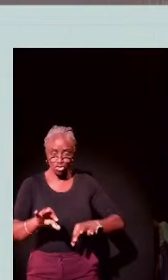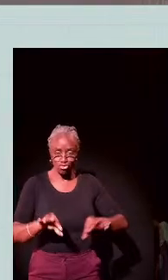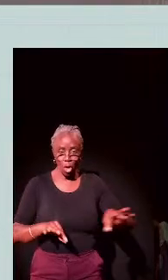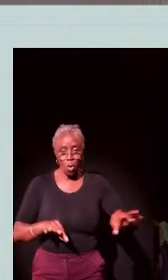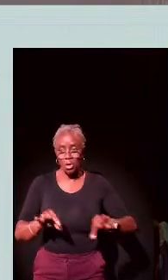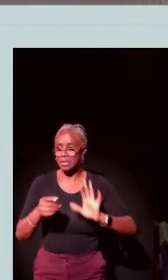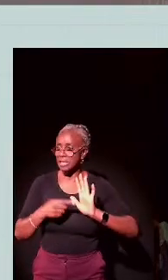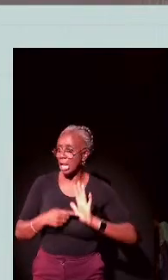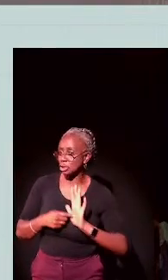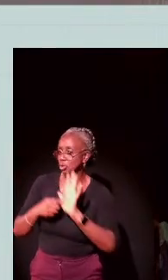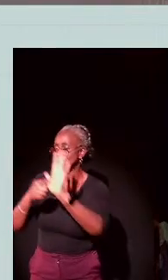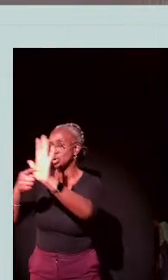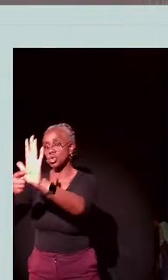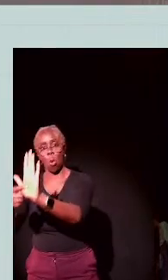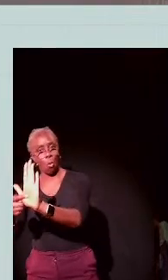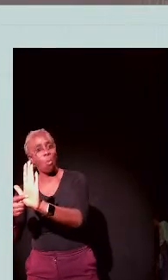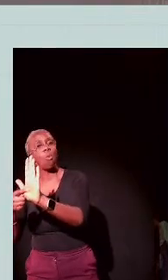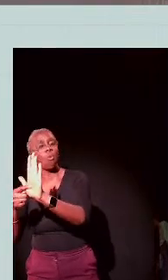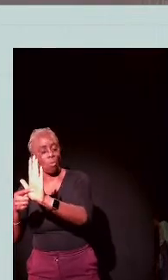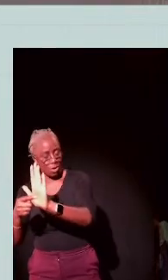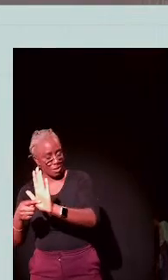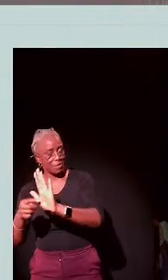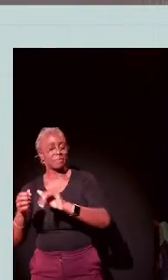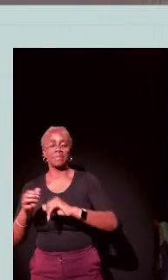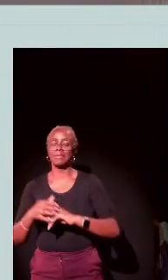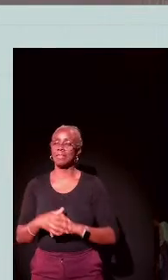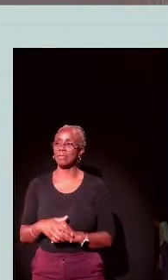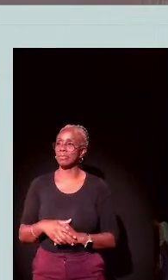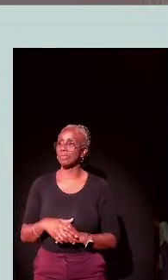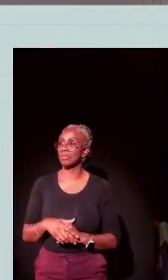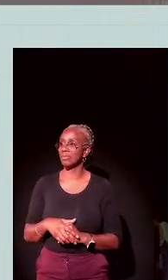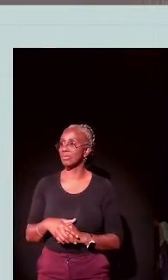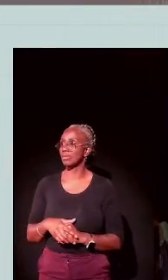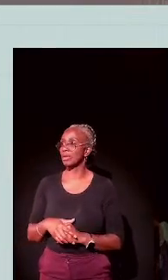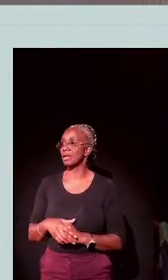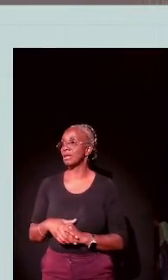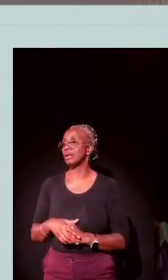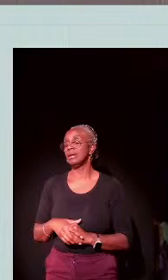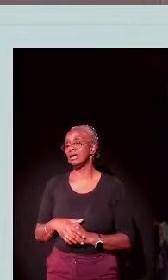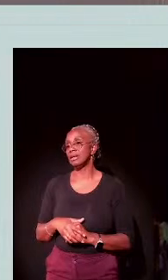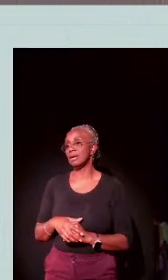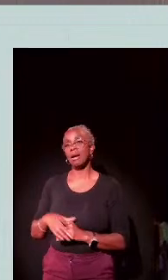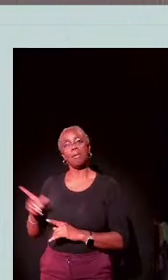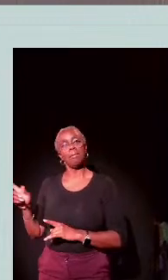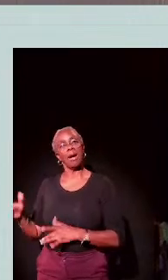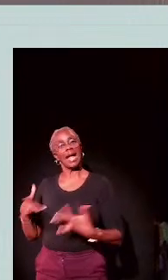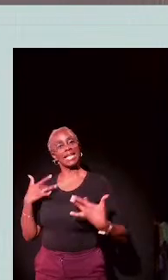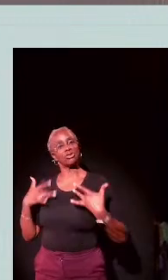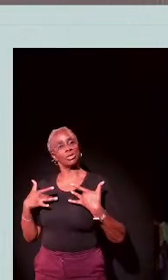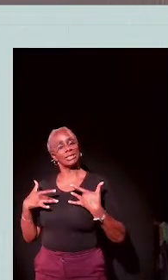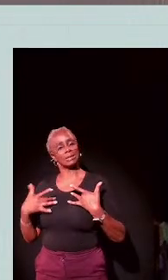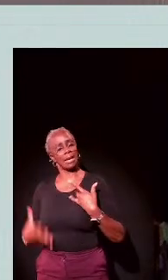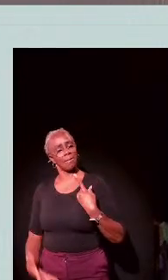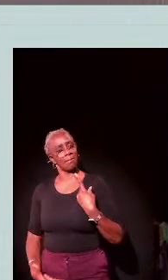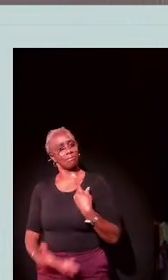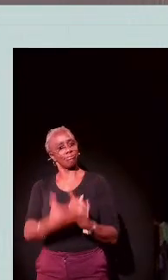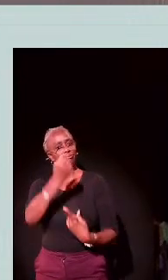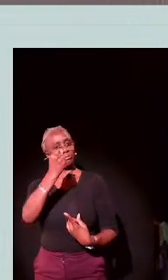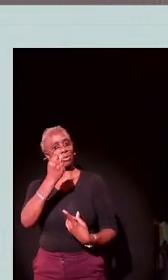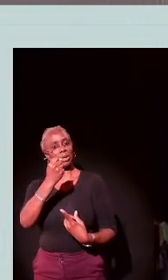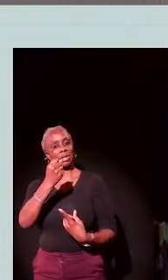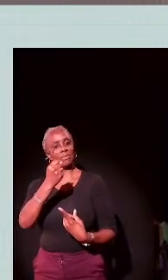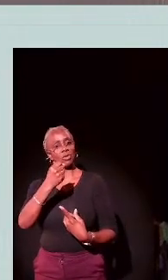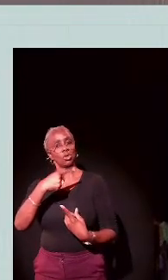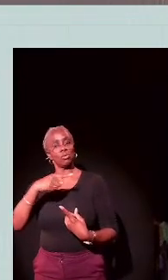Grant over Zoom. And out of this exercise, something really interesting that Grant said is if you